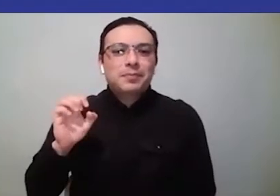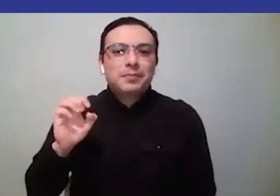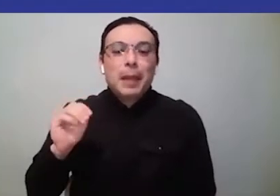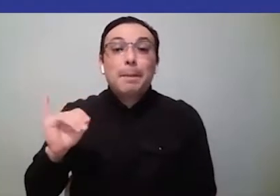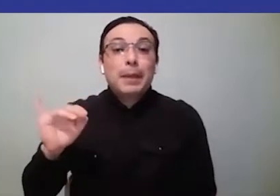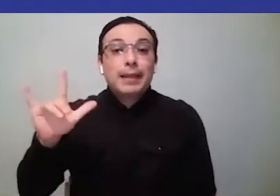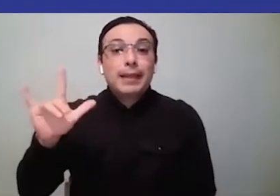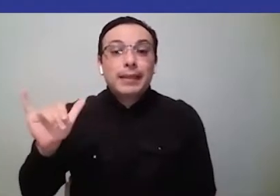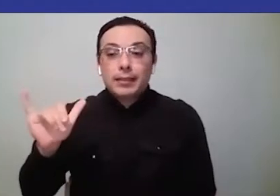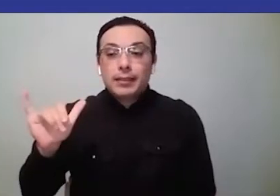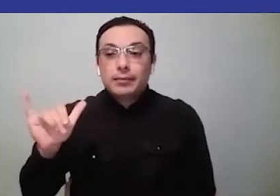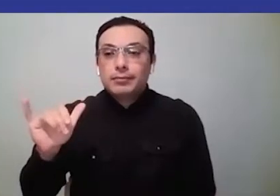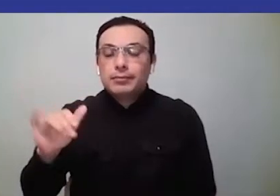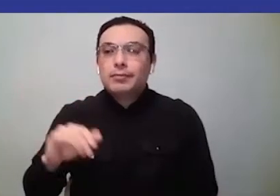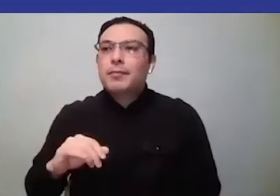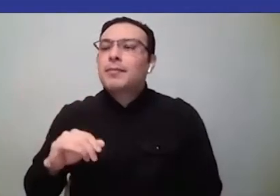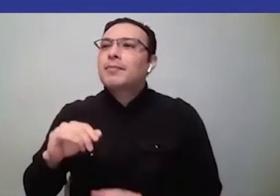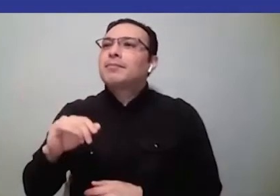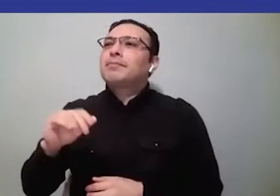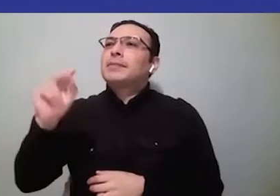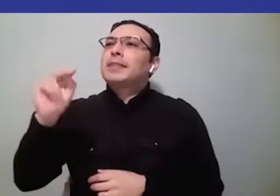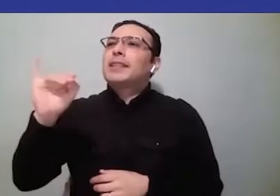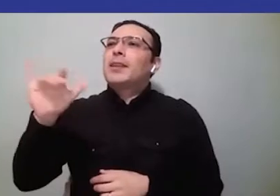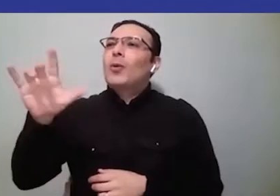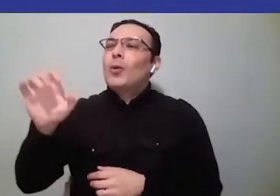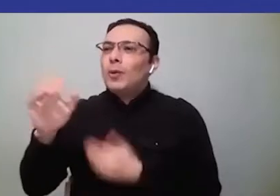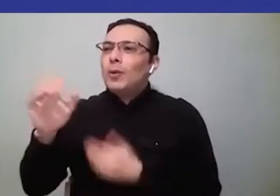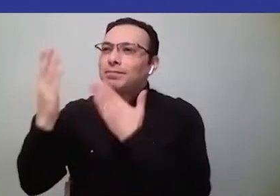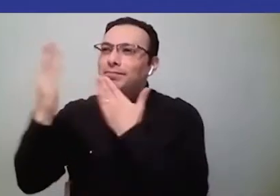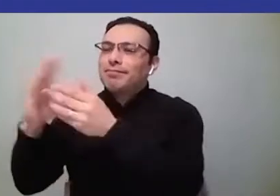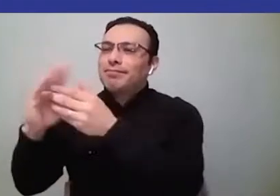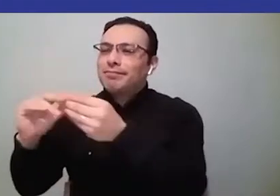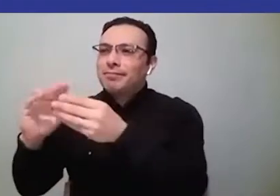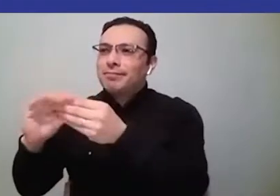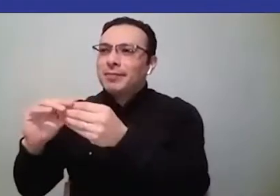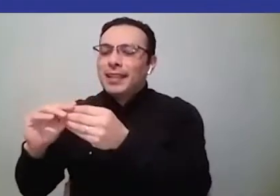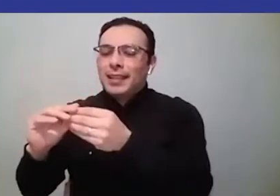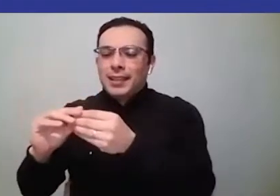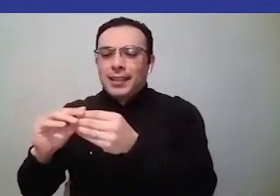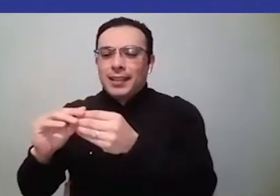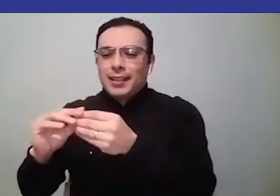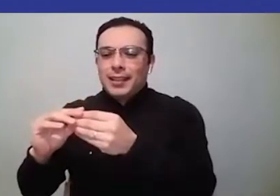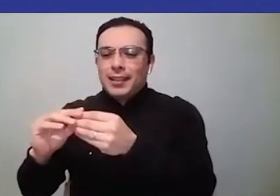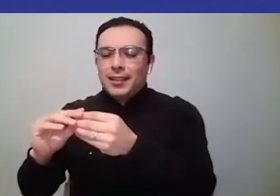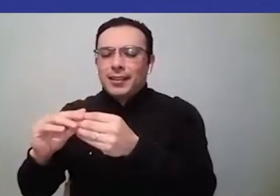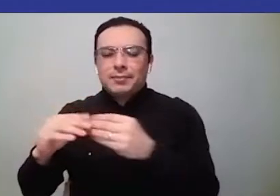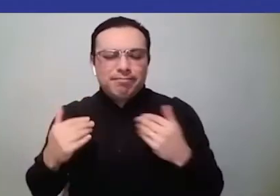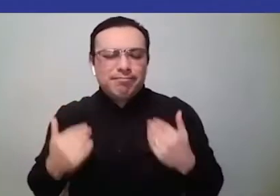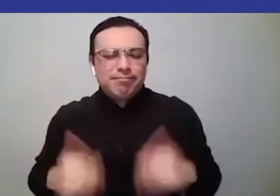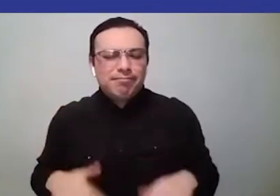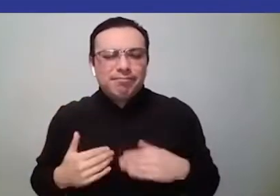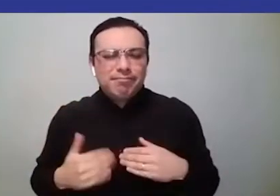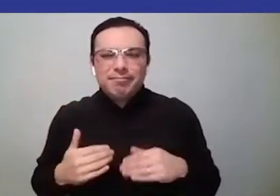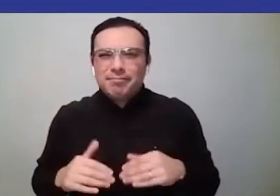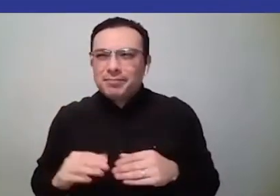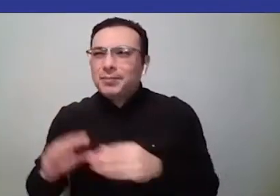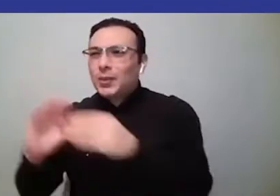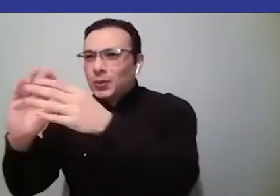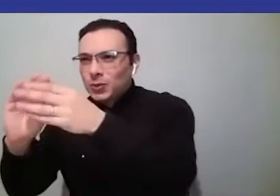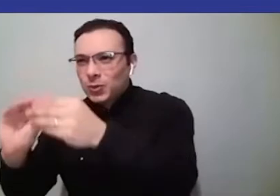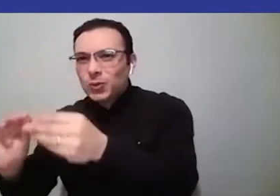just thinking about how each of your stories so far, and I think what I will share too, are really